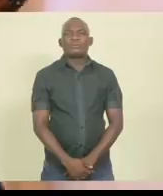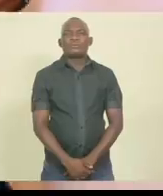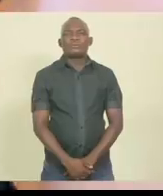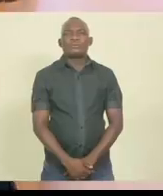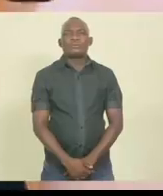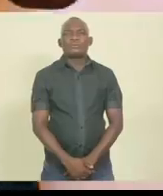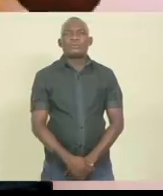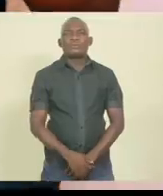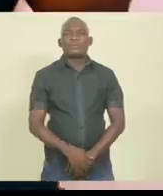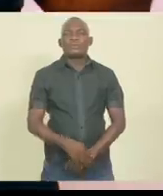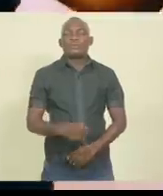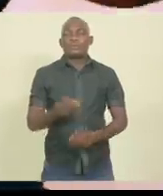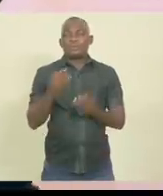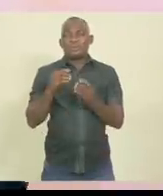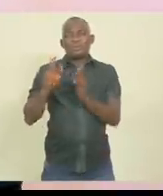You want to leave me